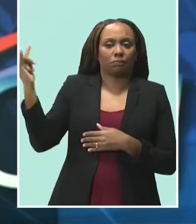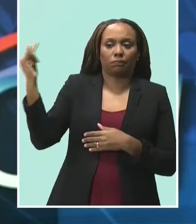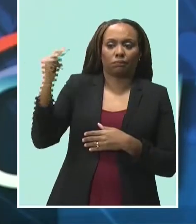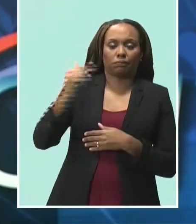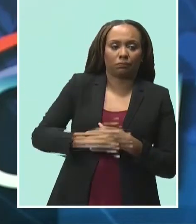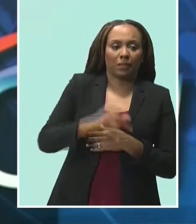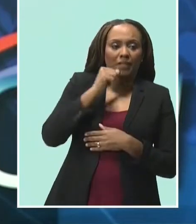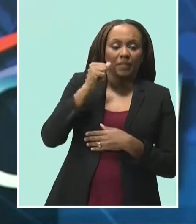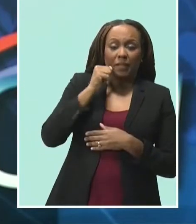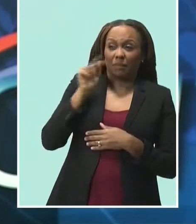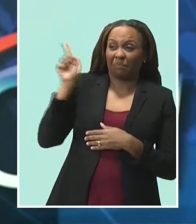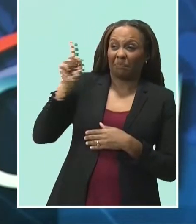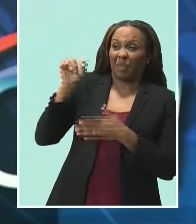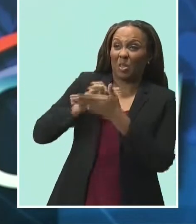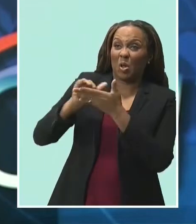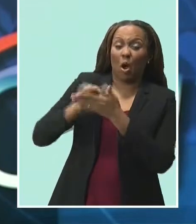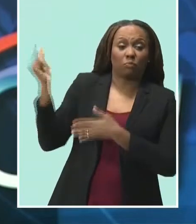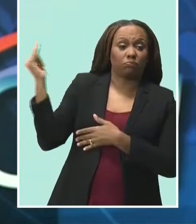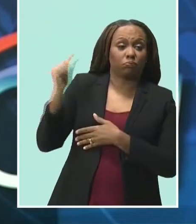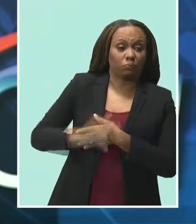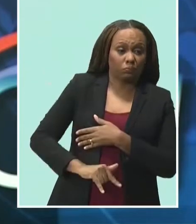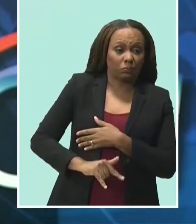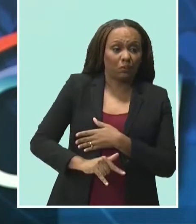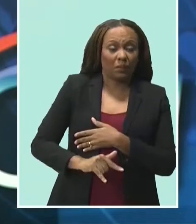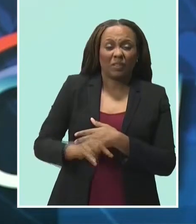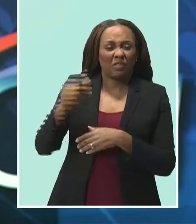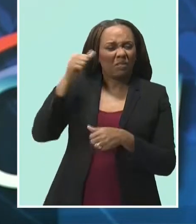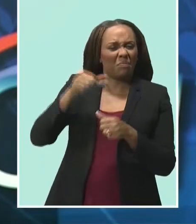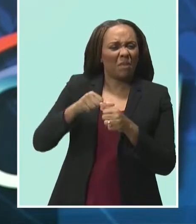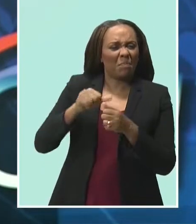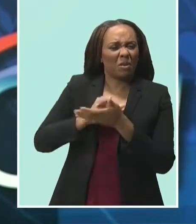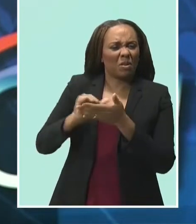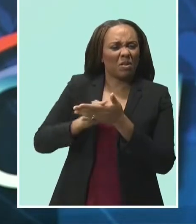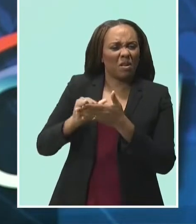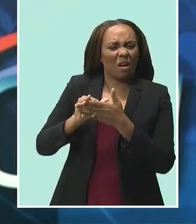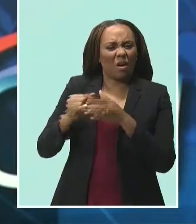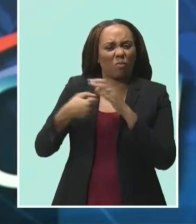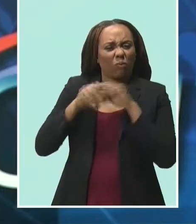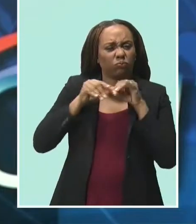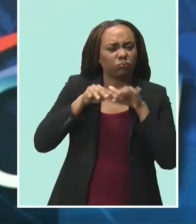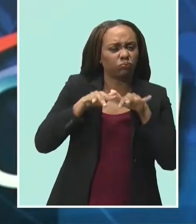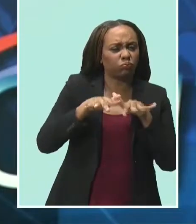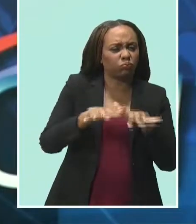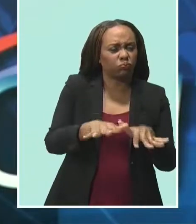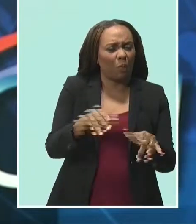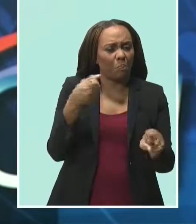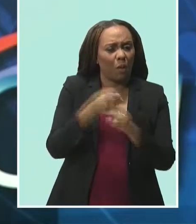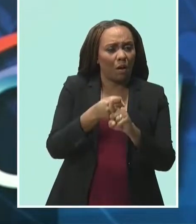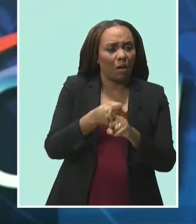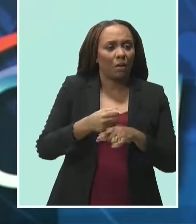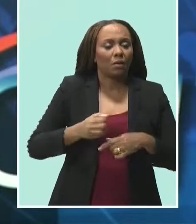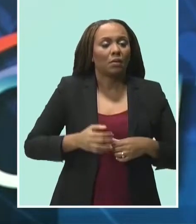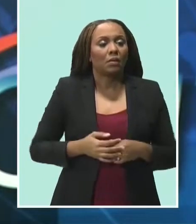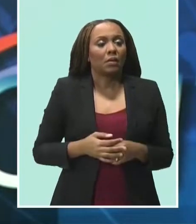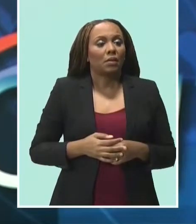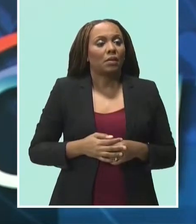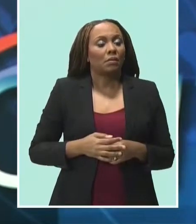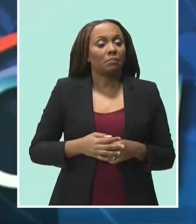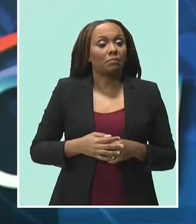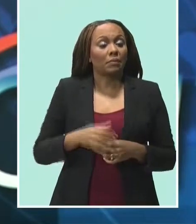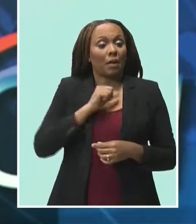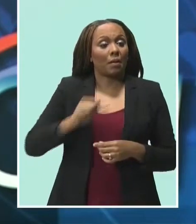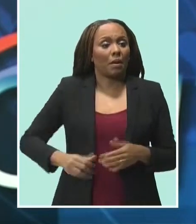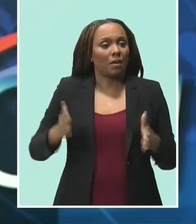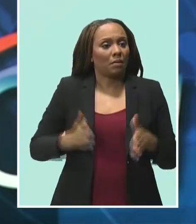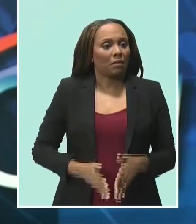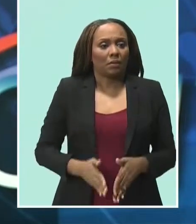York, which is the epicenter of the COVID outbreak in the United States. She has no symptoms of the disease and is feeling perfectly